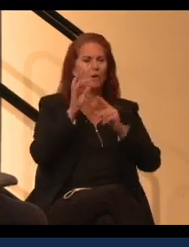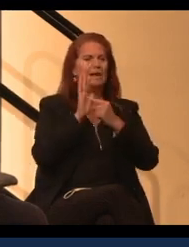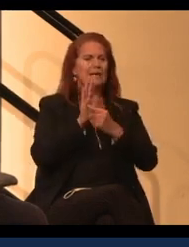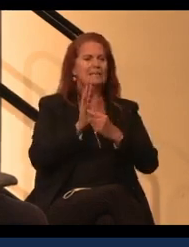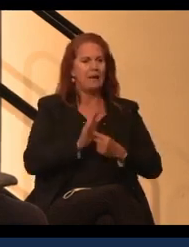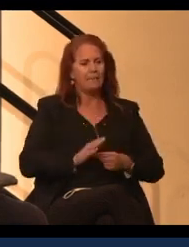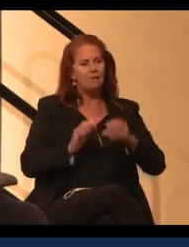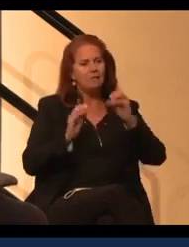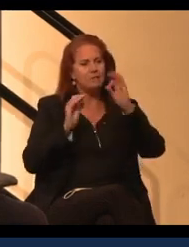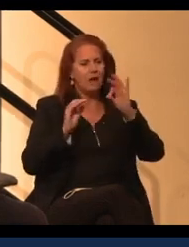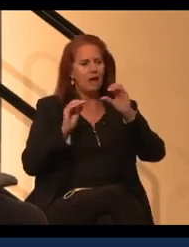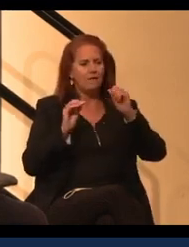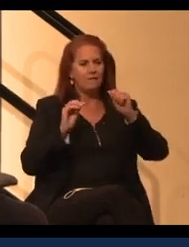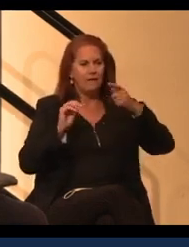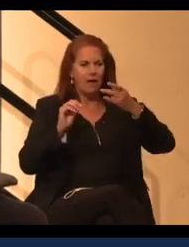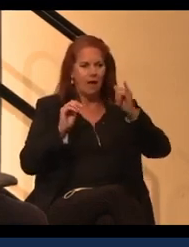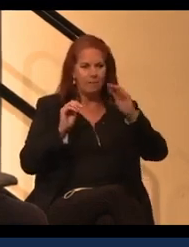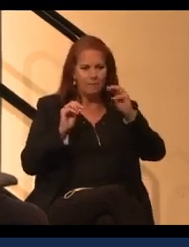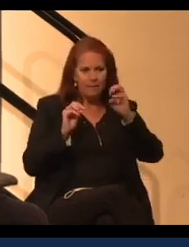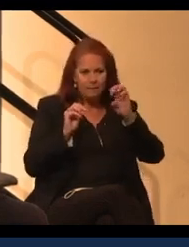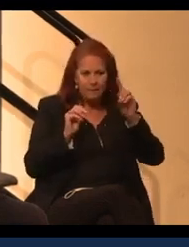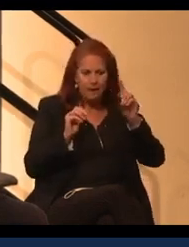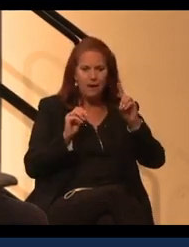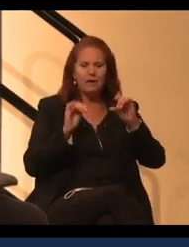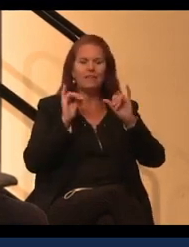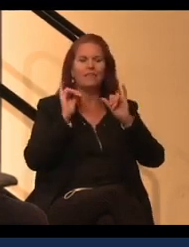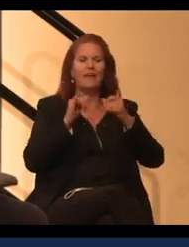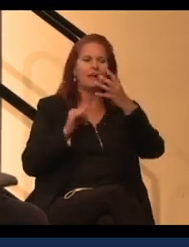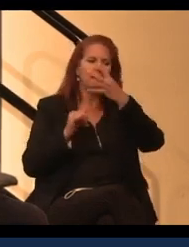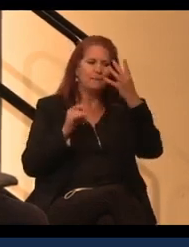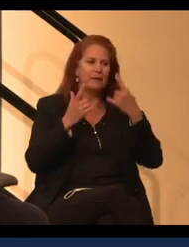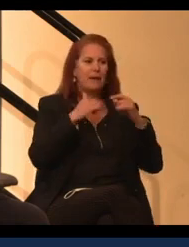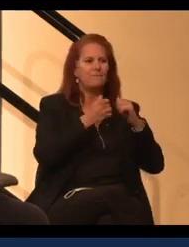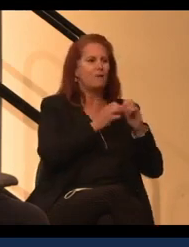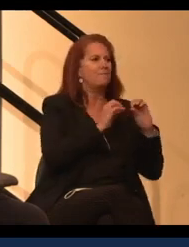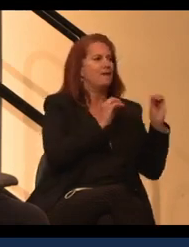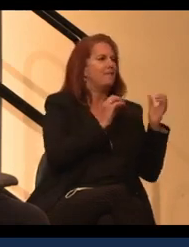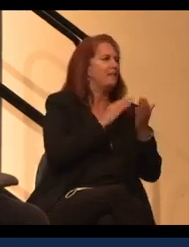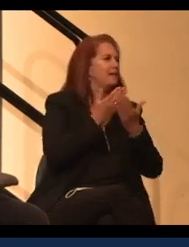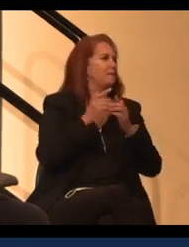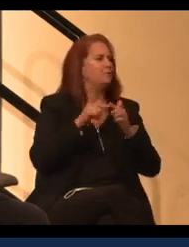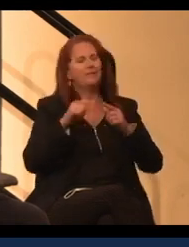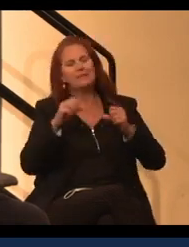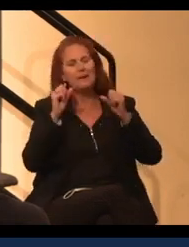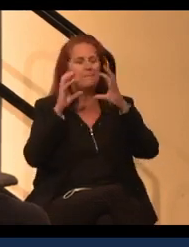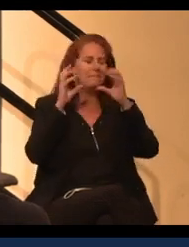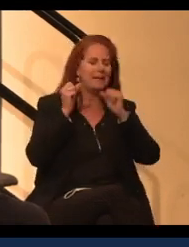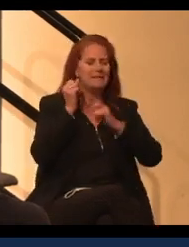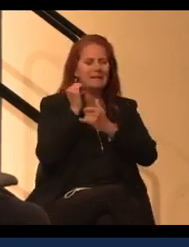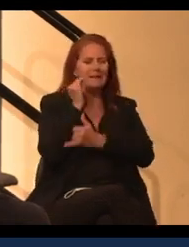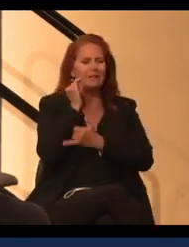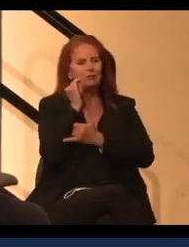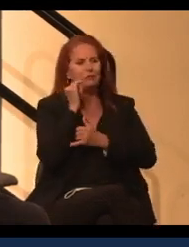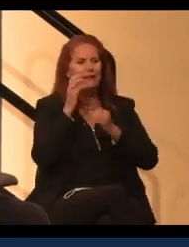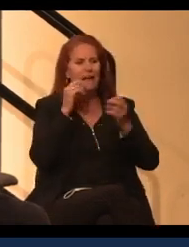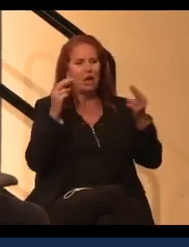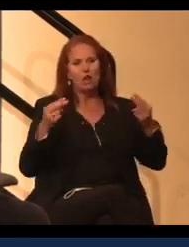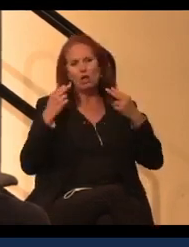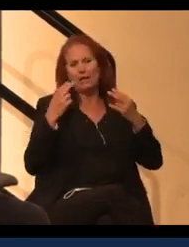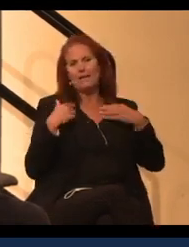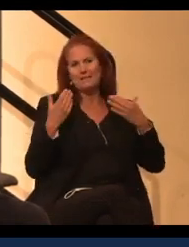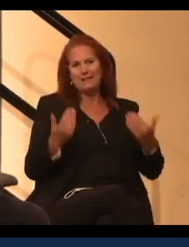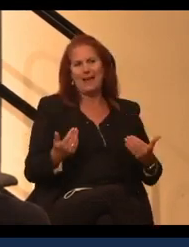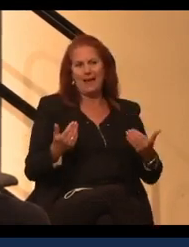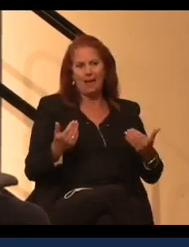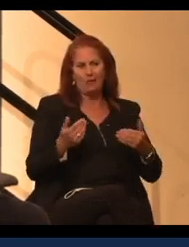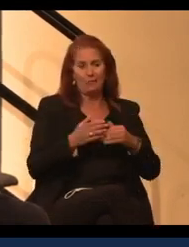that ISPO success story, of that immigrant who came from nothing and has come to this amazing country, and look at us now, right?